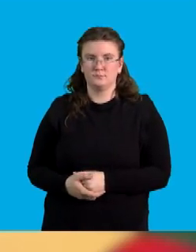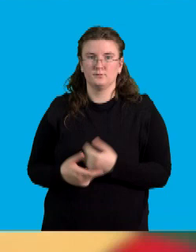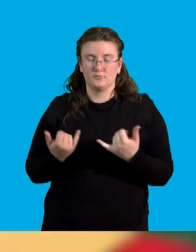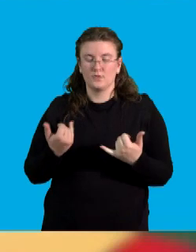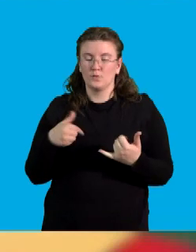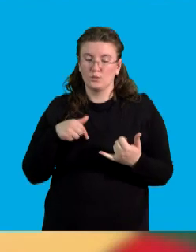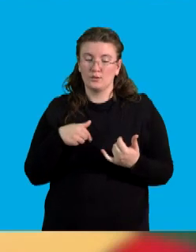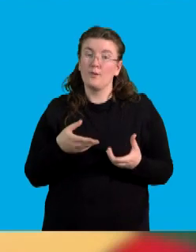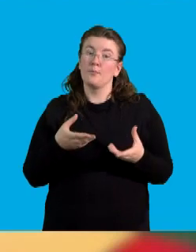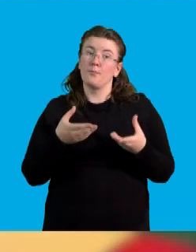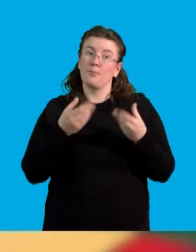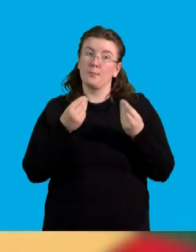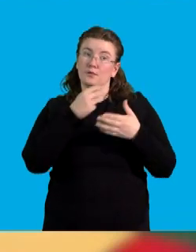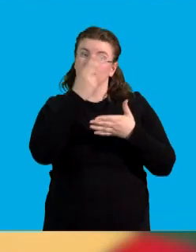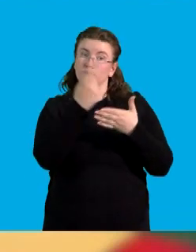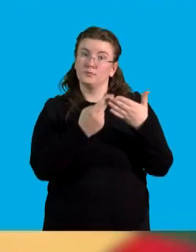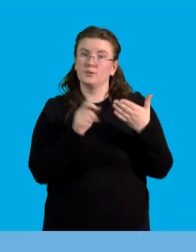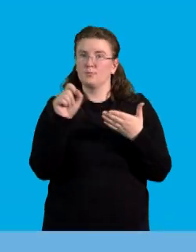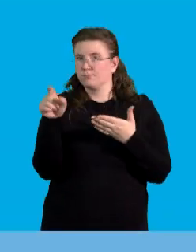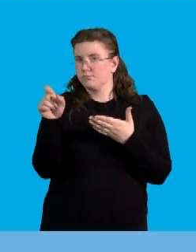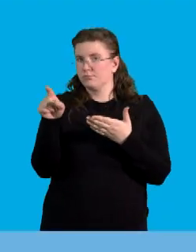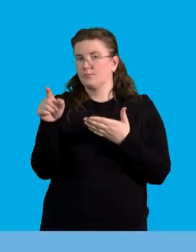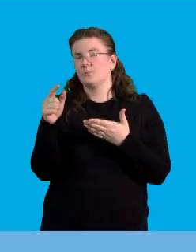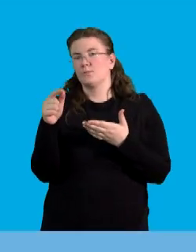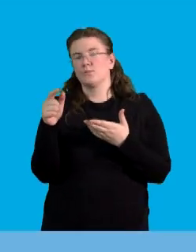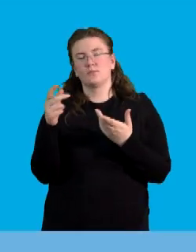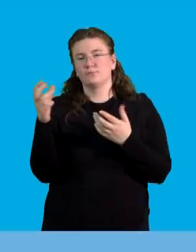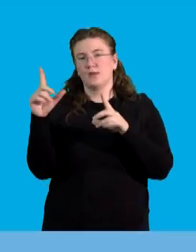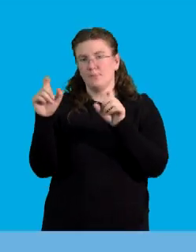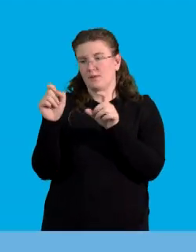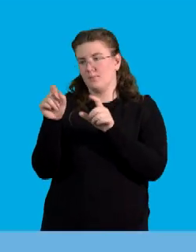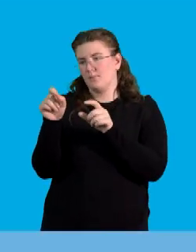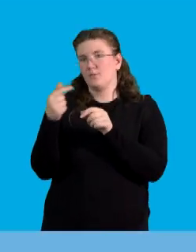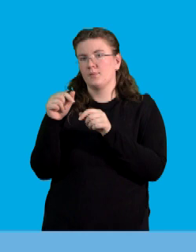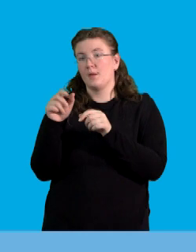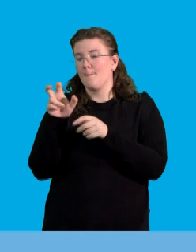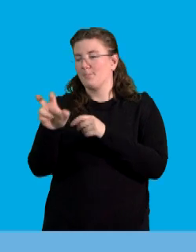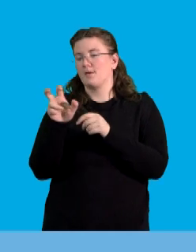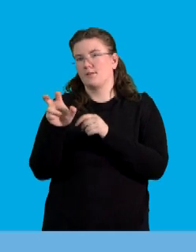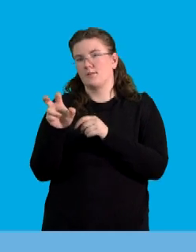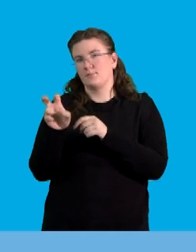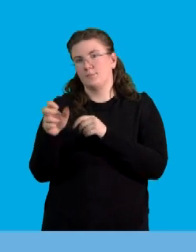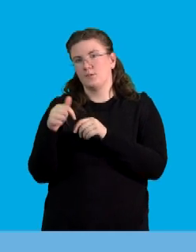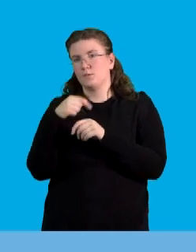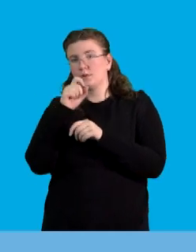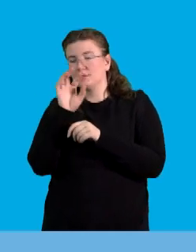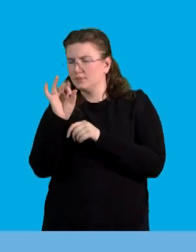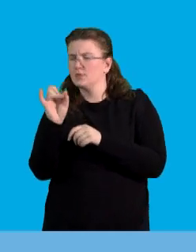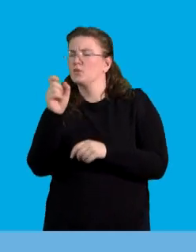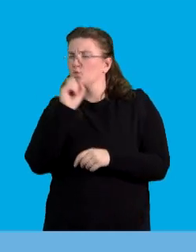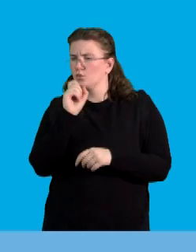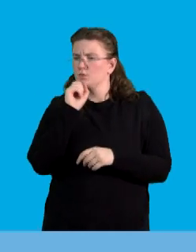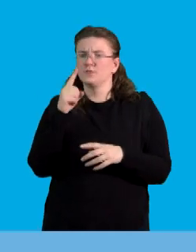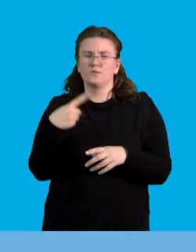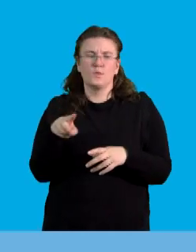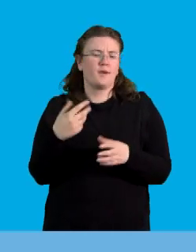Now, we also find this particular diagram here. We have seen this. It's a plug, a 3-pin plug that we are using every day